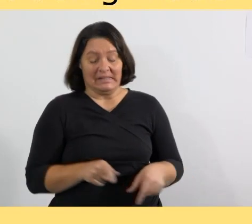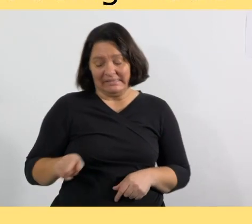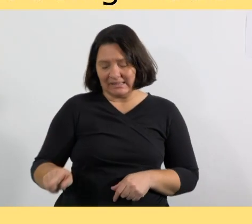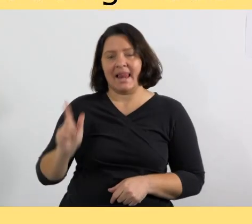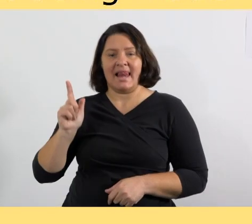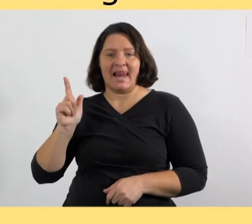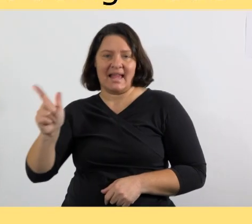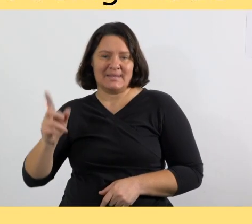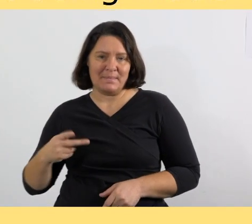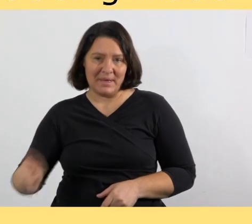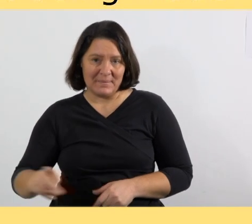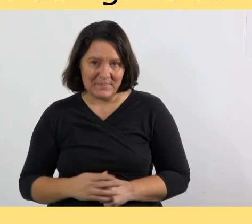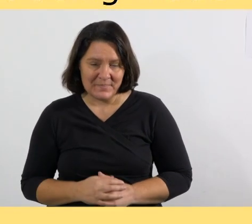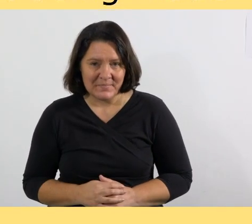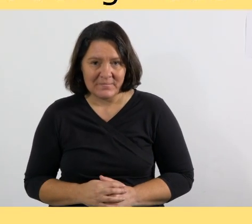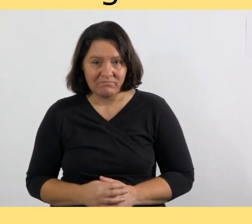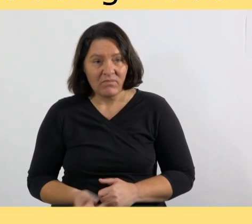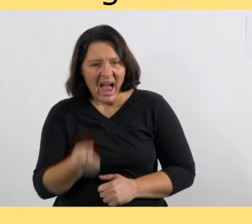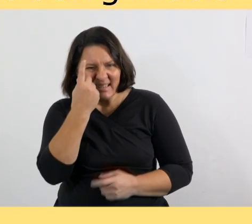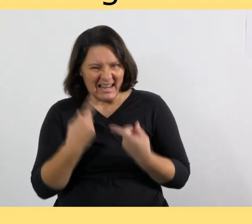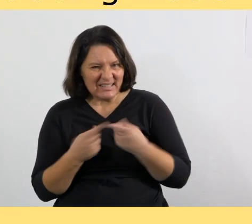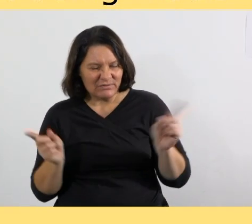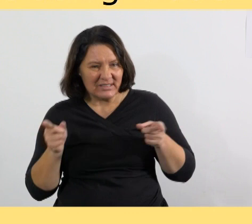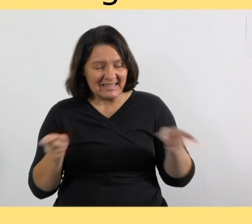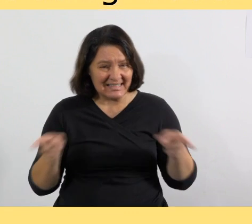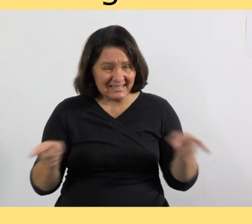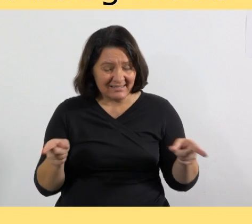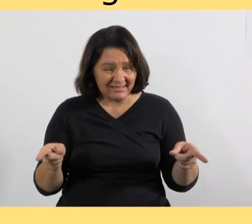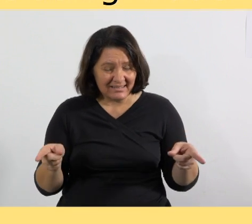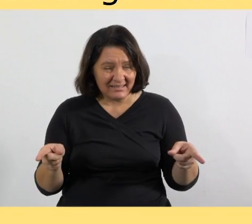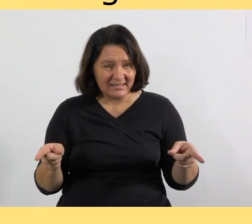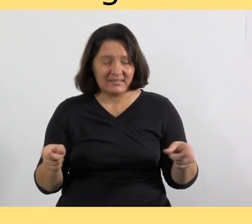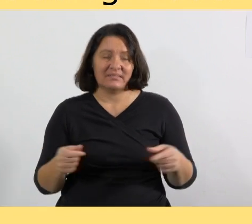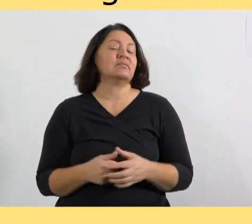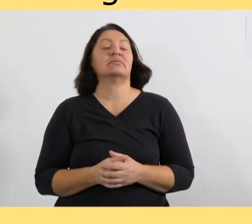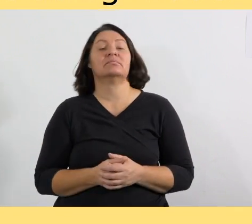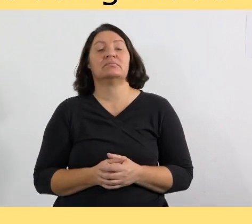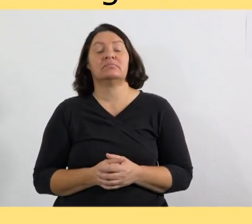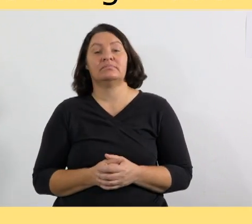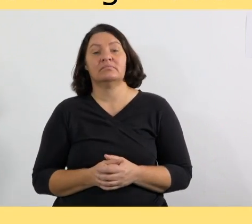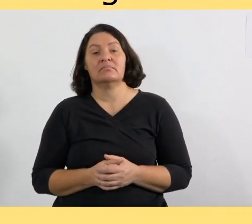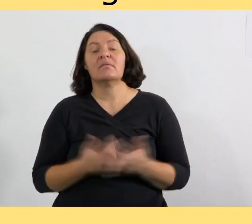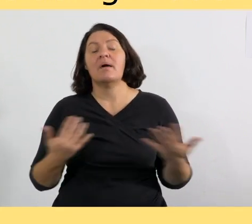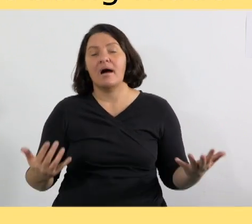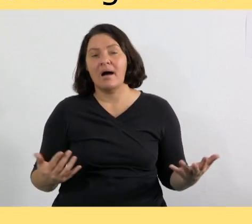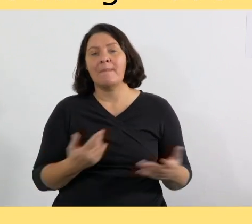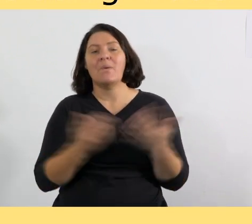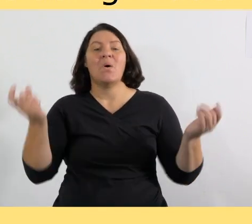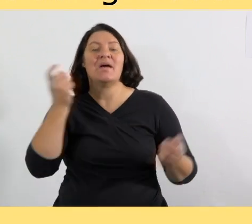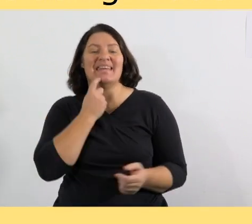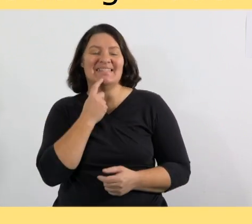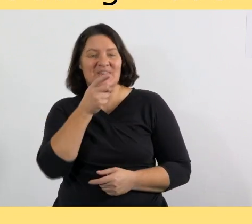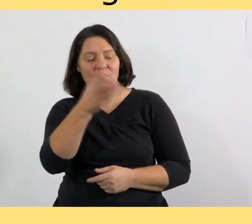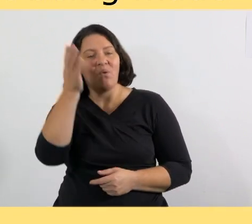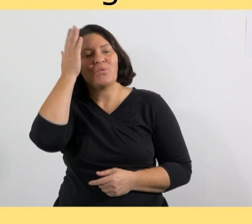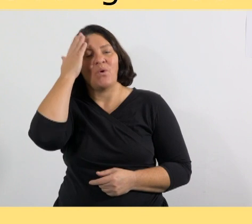between cash transactions and your credit transactions, it then becomes easy for you to know, do you record it in the CRJ, the